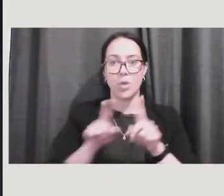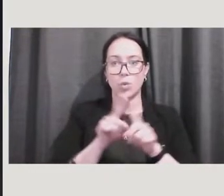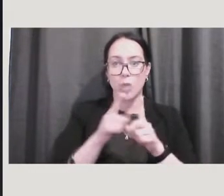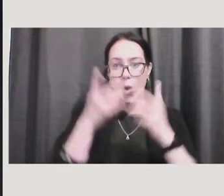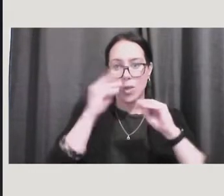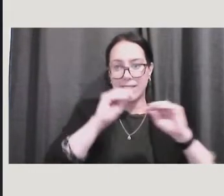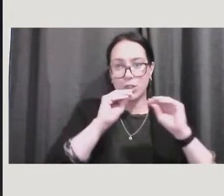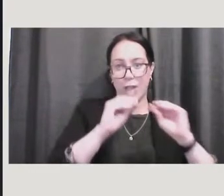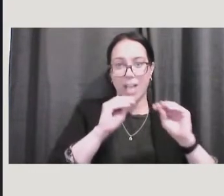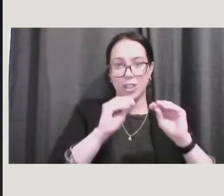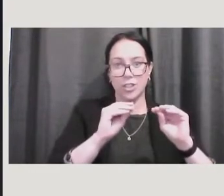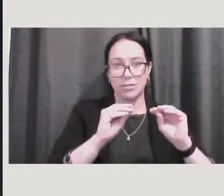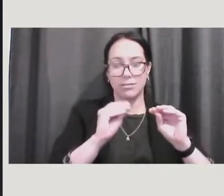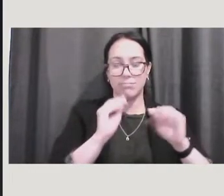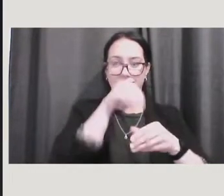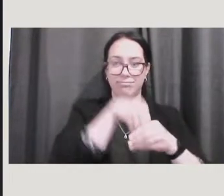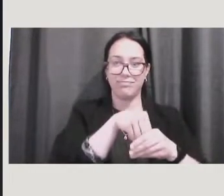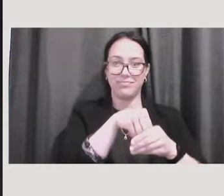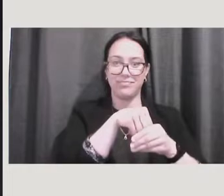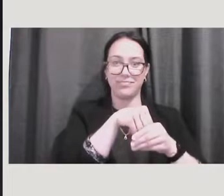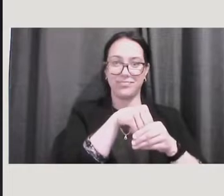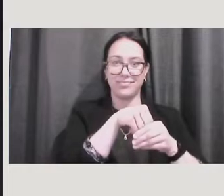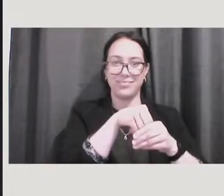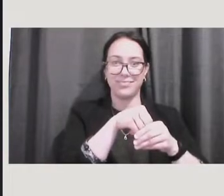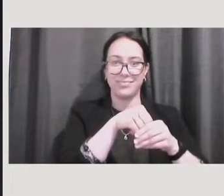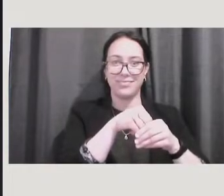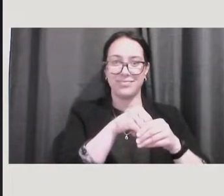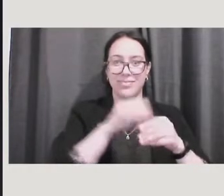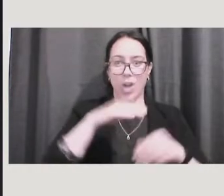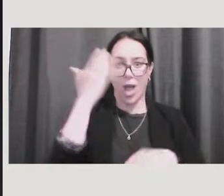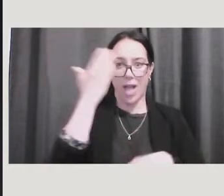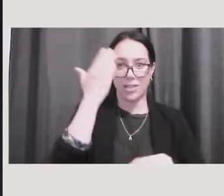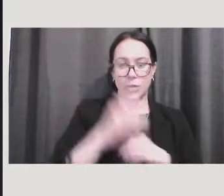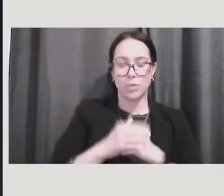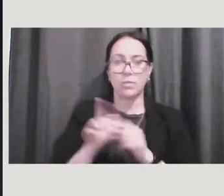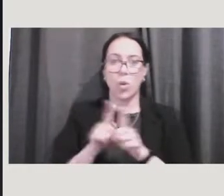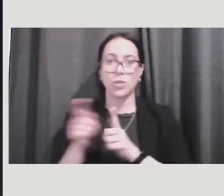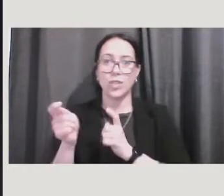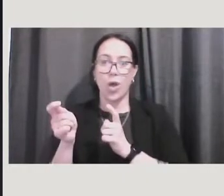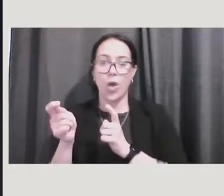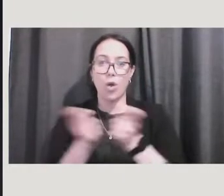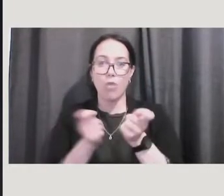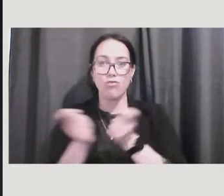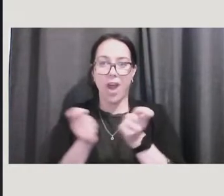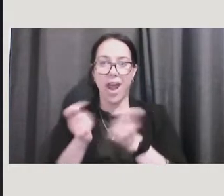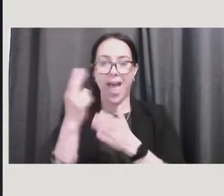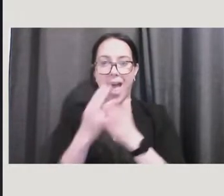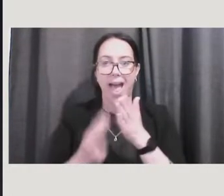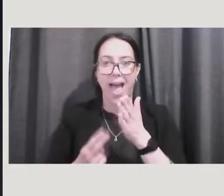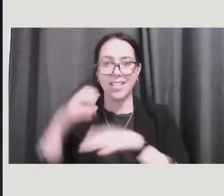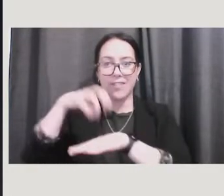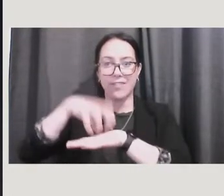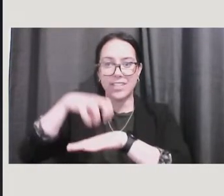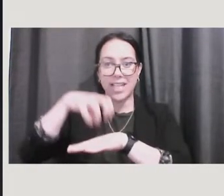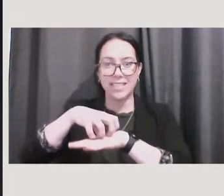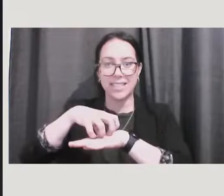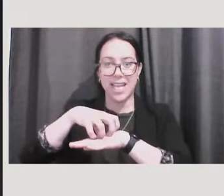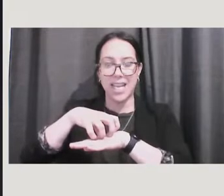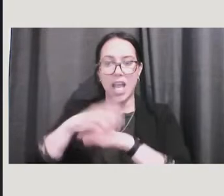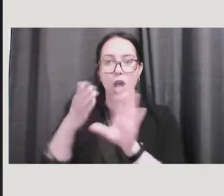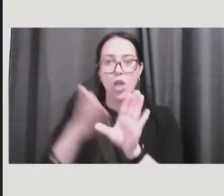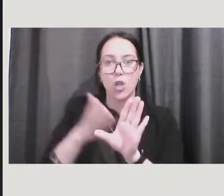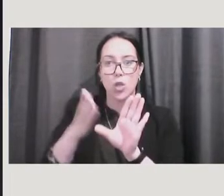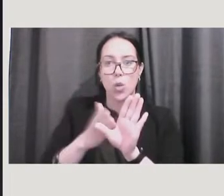tertiary um also run a Arts facilitated youth Hub up in waitangiidua at the heart of the